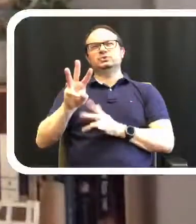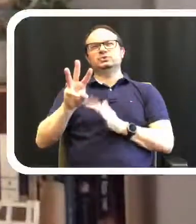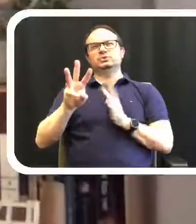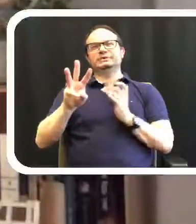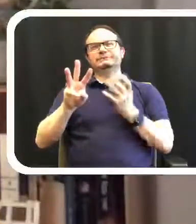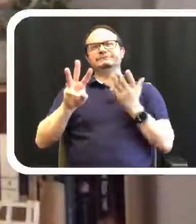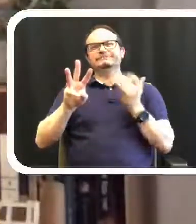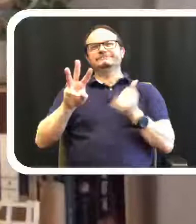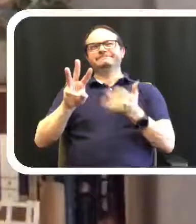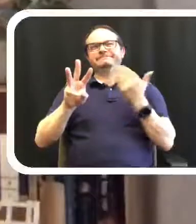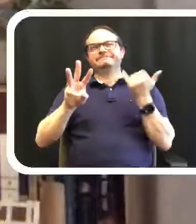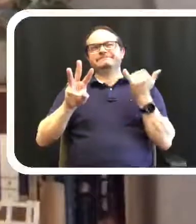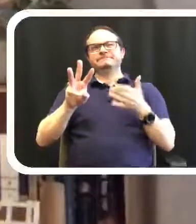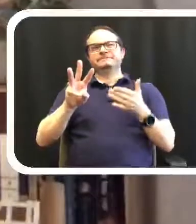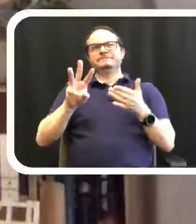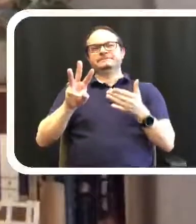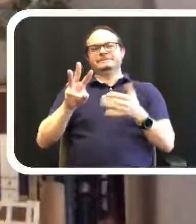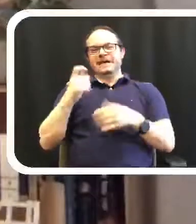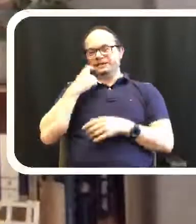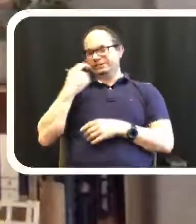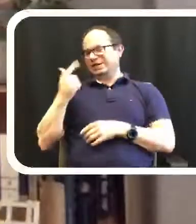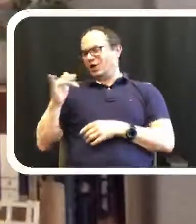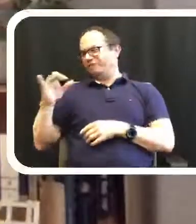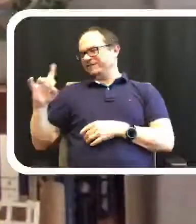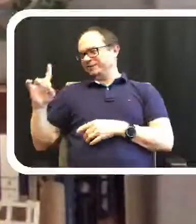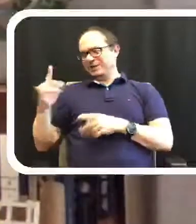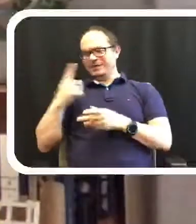forget because I just said Garfield.